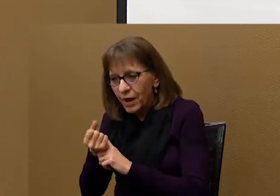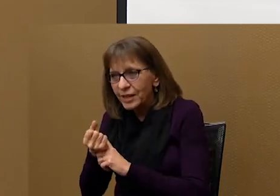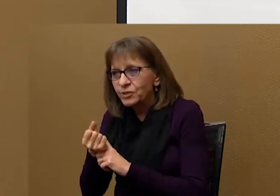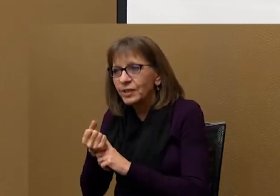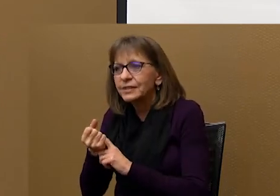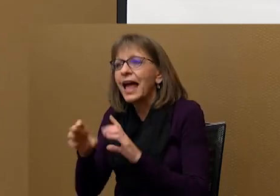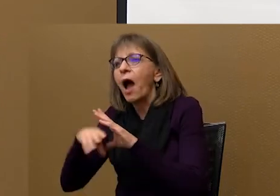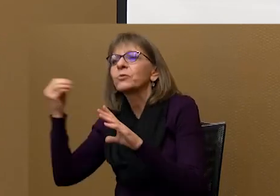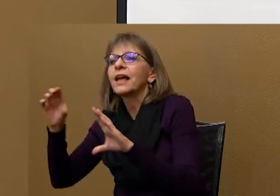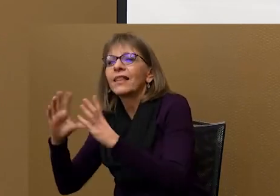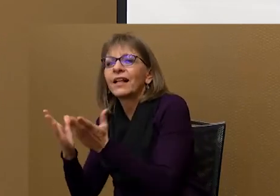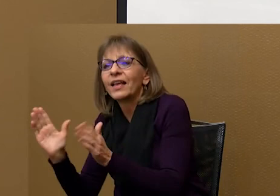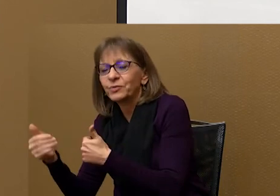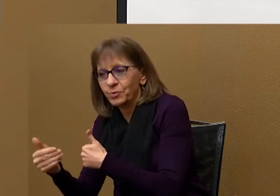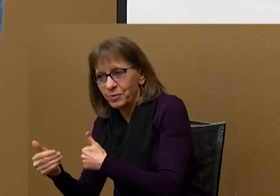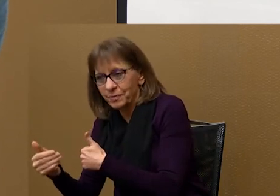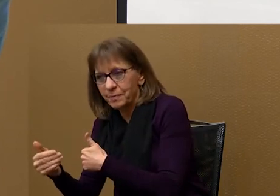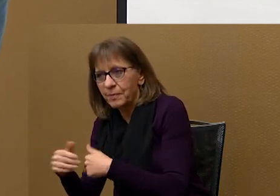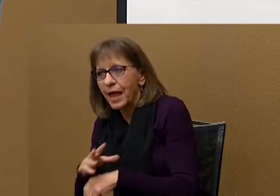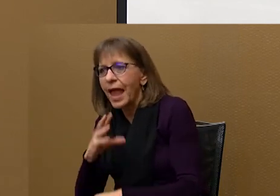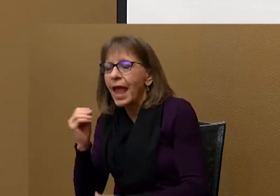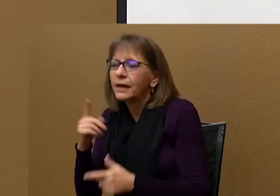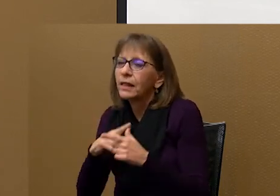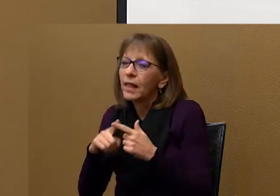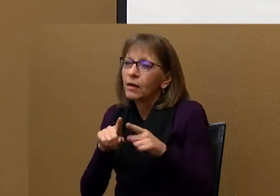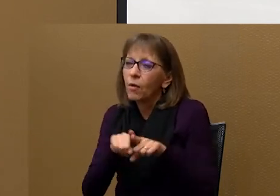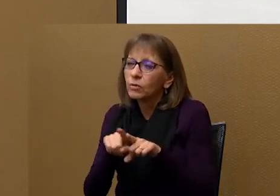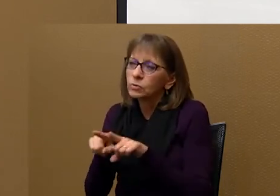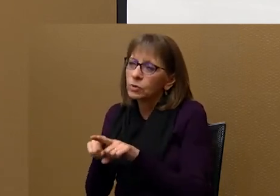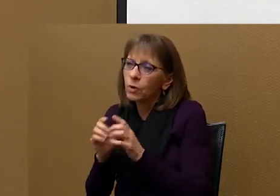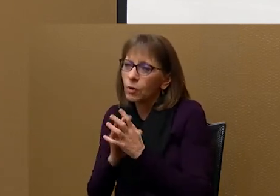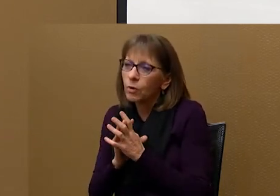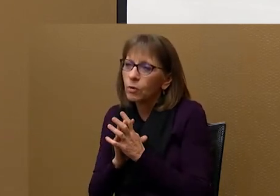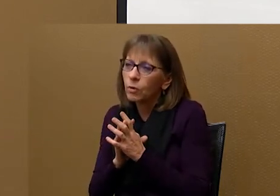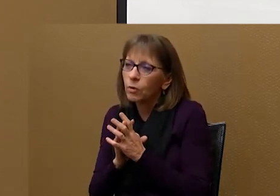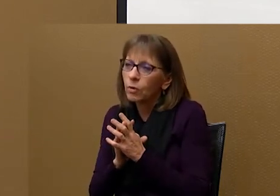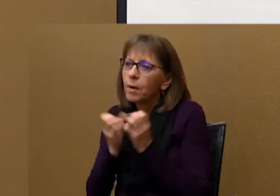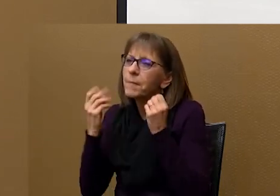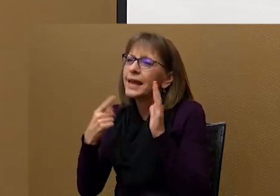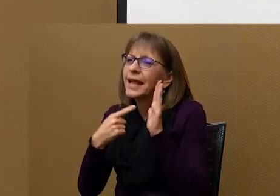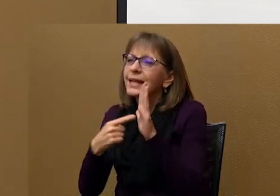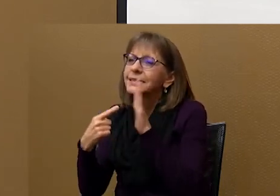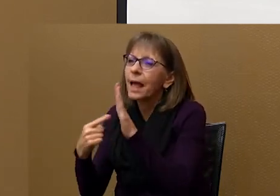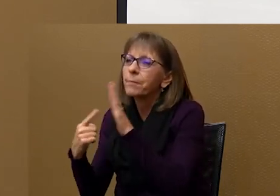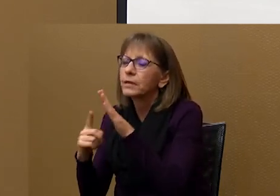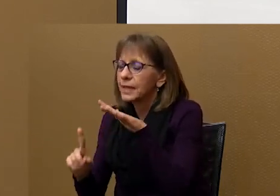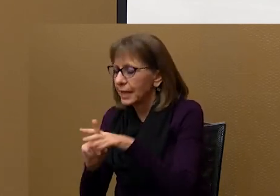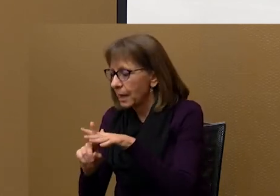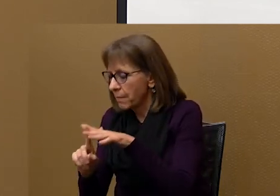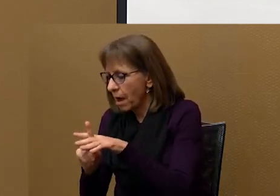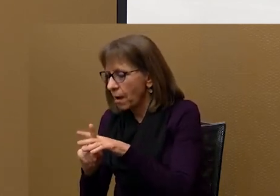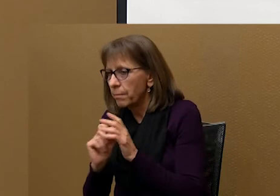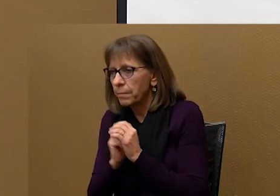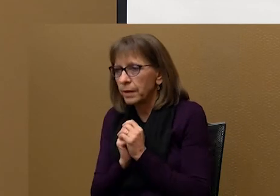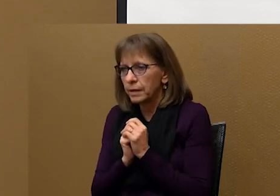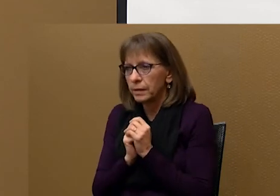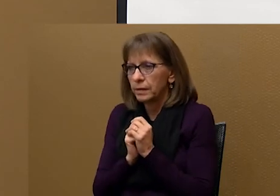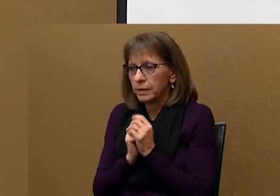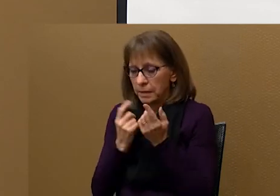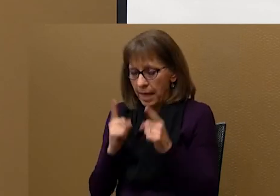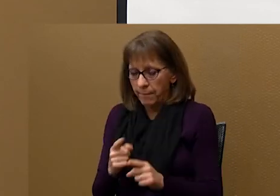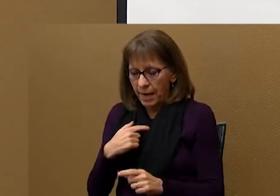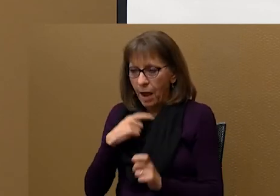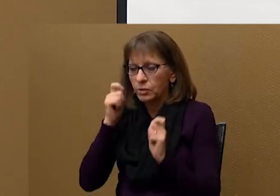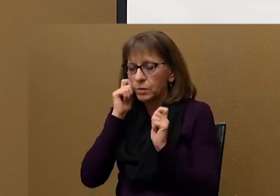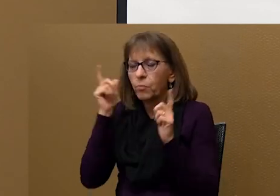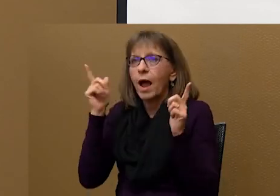the classroom. And then also, there were many examples that came up where I was